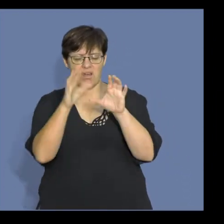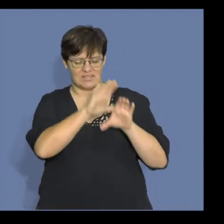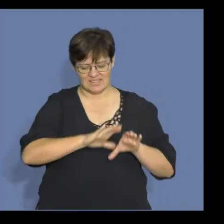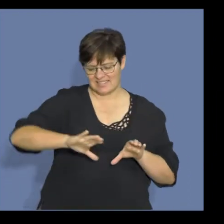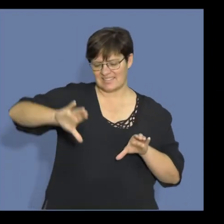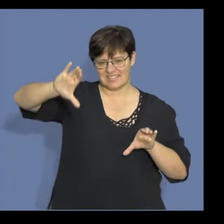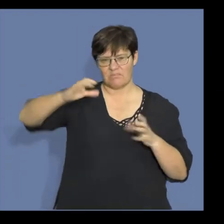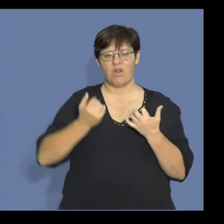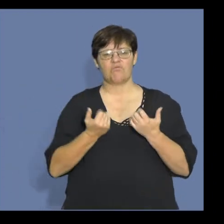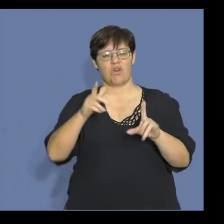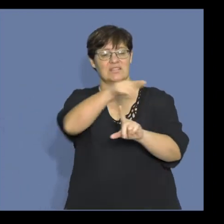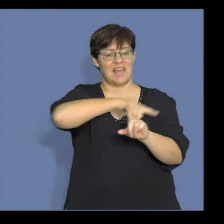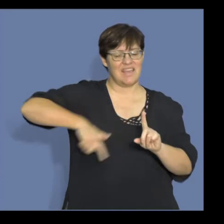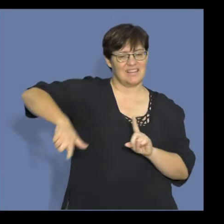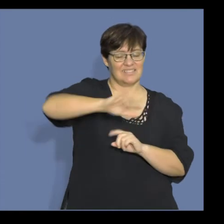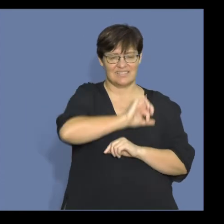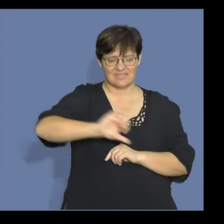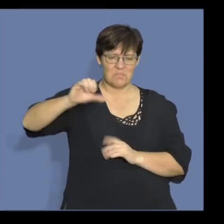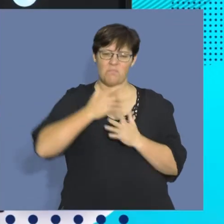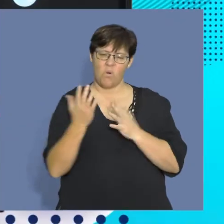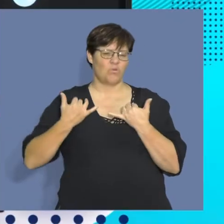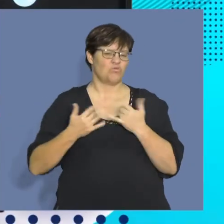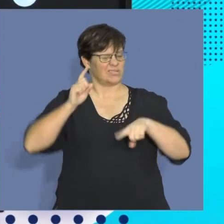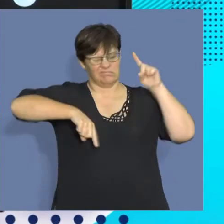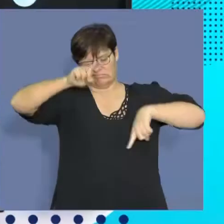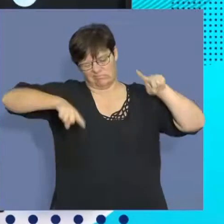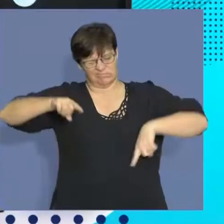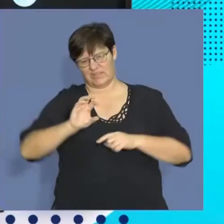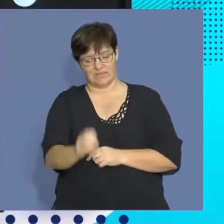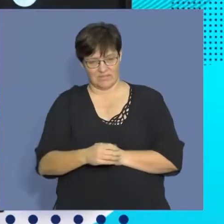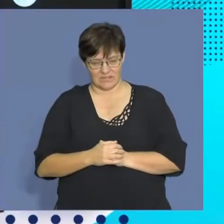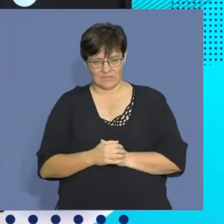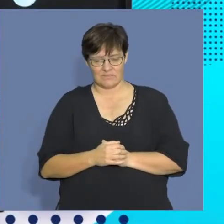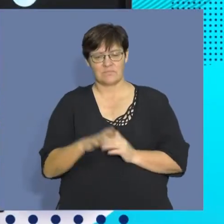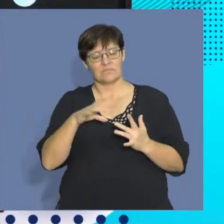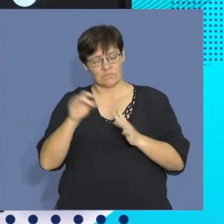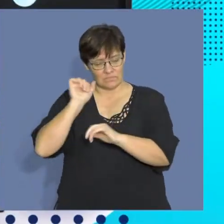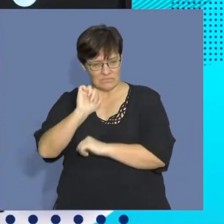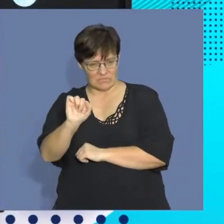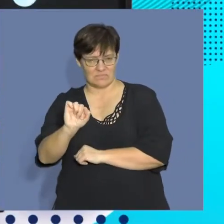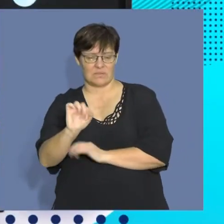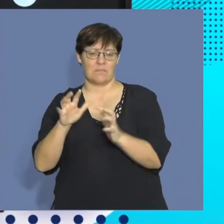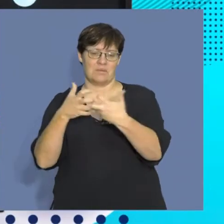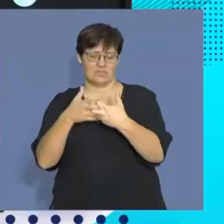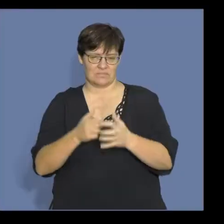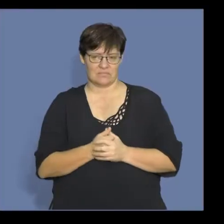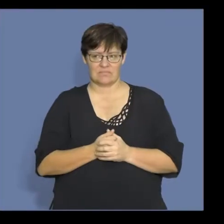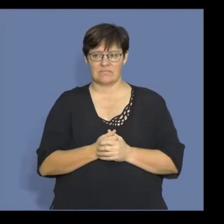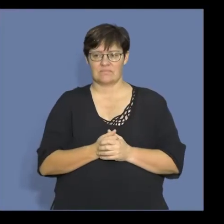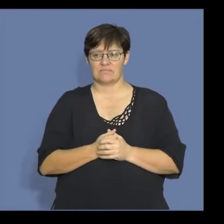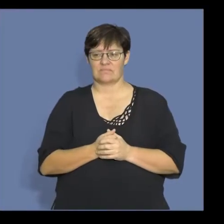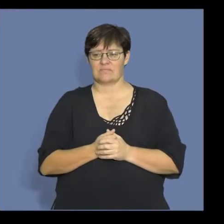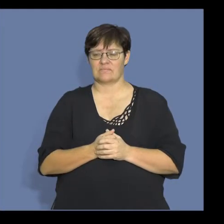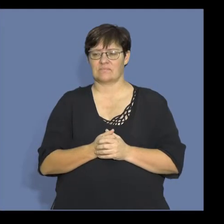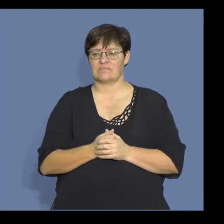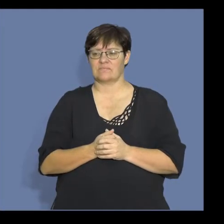grasses, again, this would be in areas that have a predominance of types of grass that are unique in those areas. And if we look